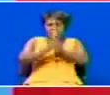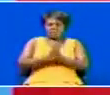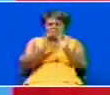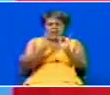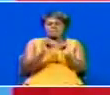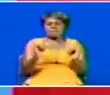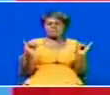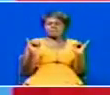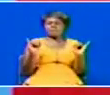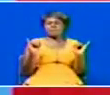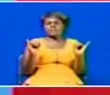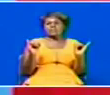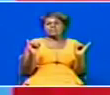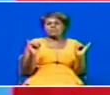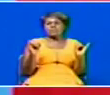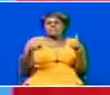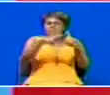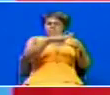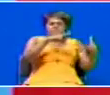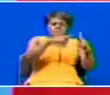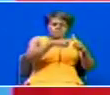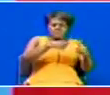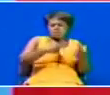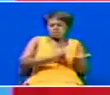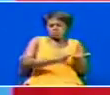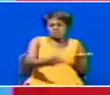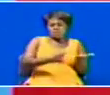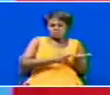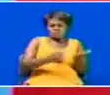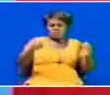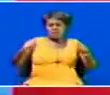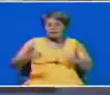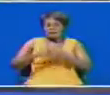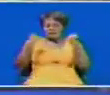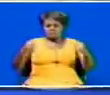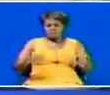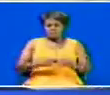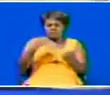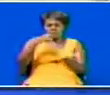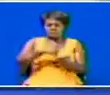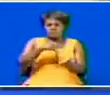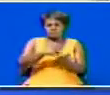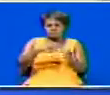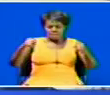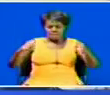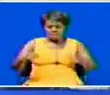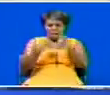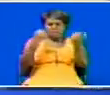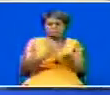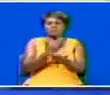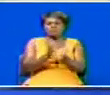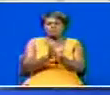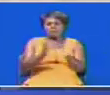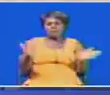cleansing prayers. The stretch claims lives almost every week in road accidents, usually involving head-on collisions between